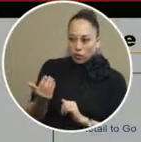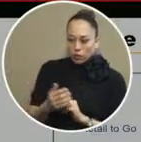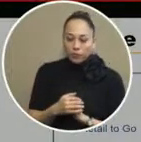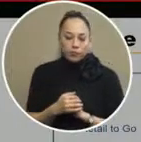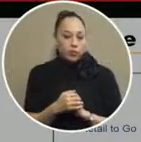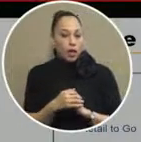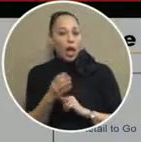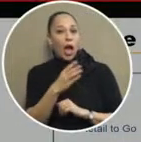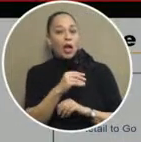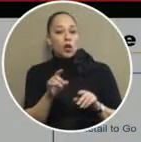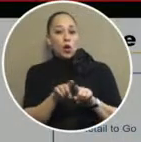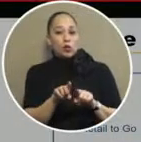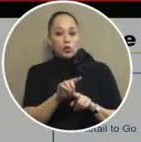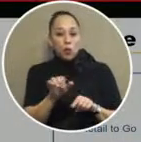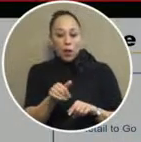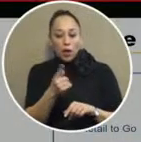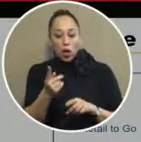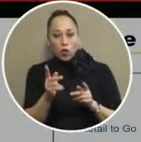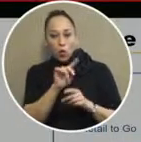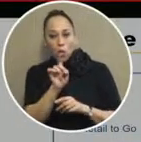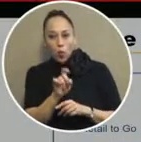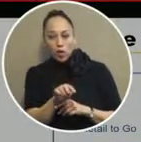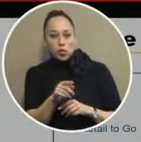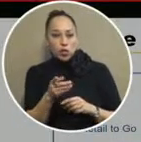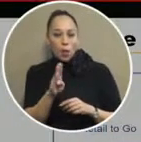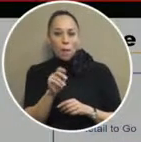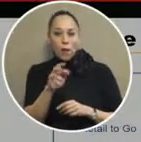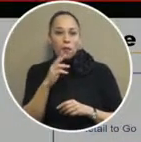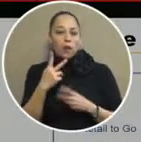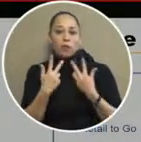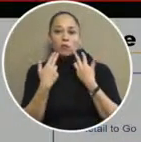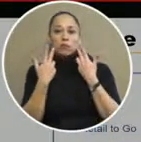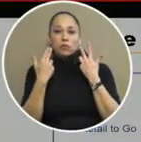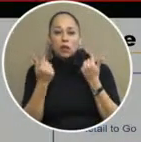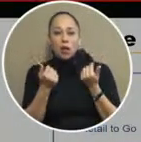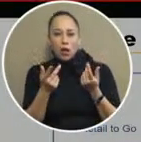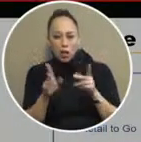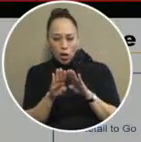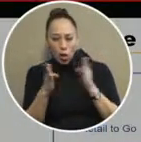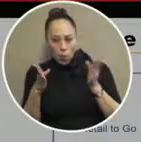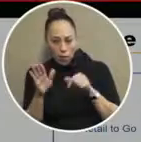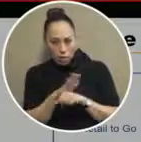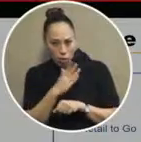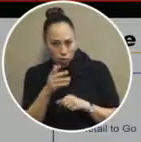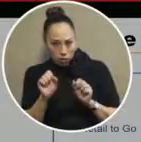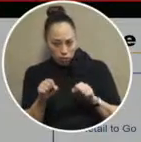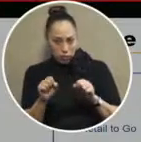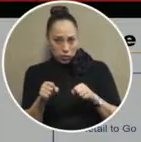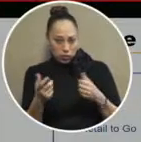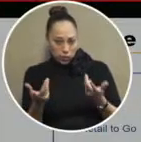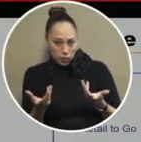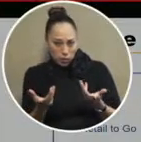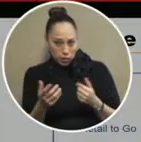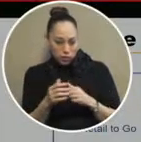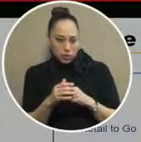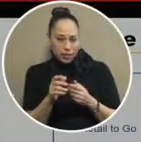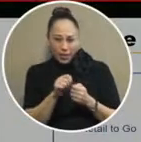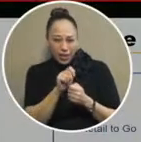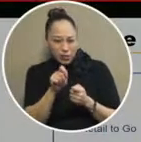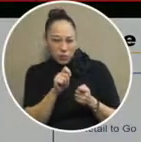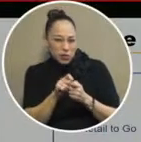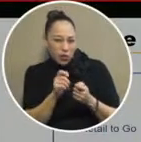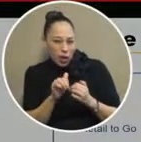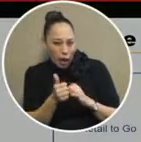And then, well, my other part of the question is, are bars also going to be open at full capacity, or is it a limited capacity? Because that wasn't specified